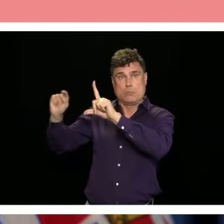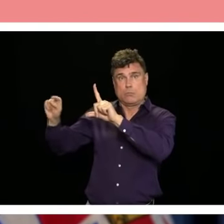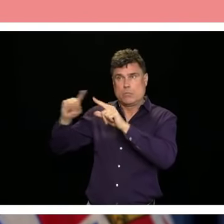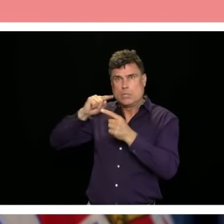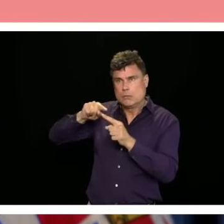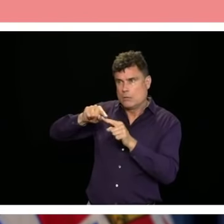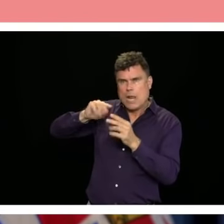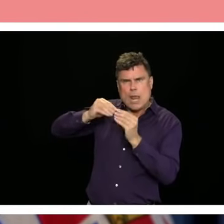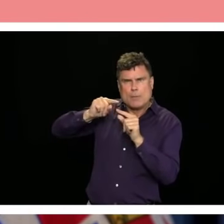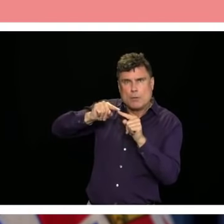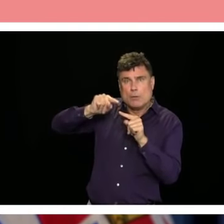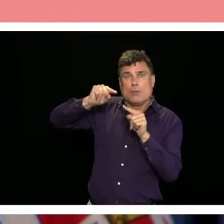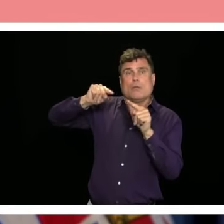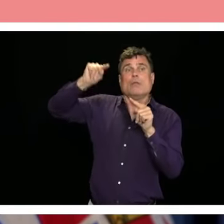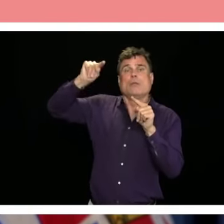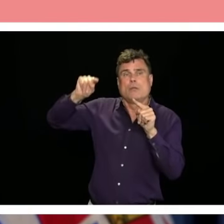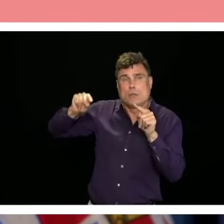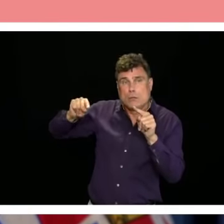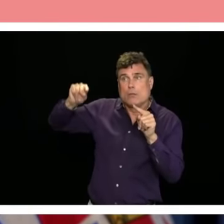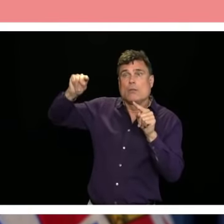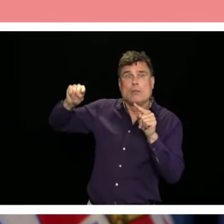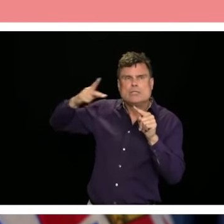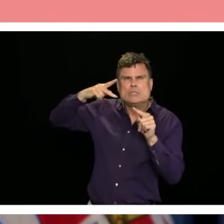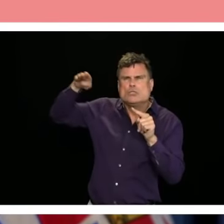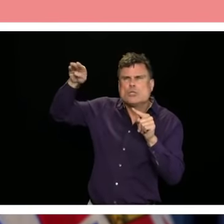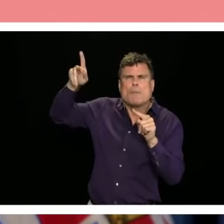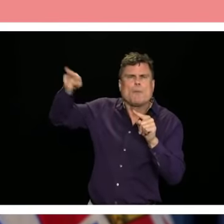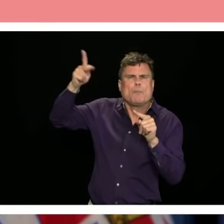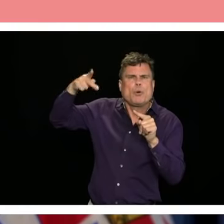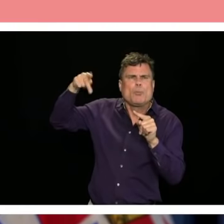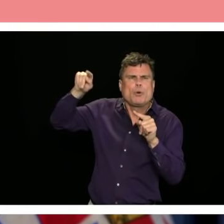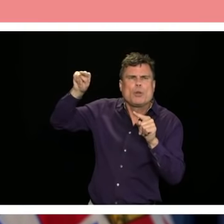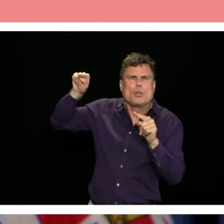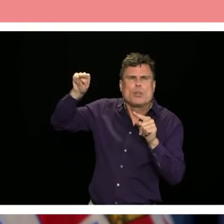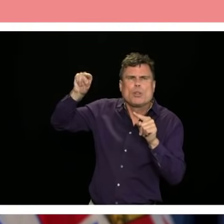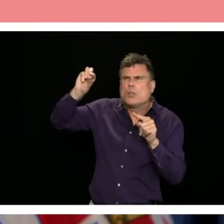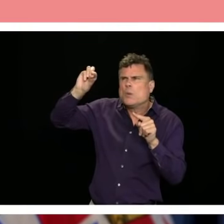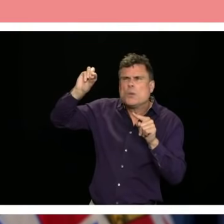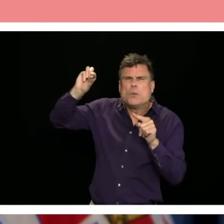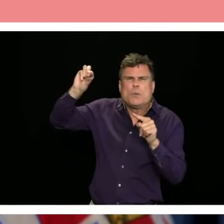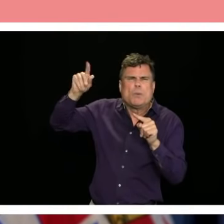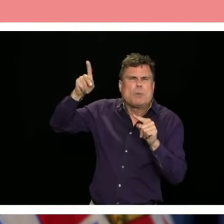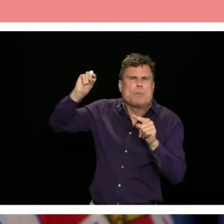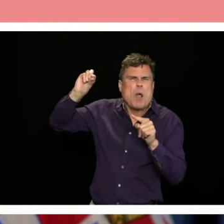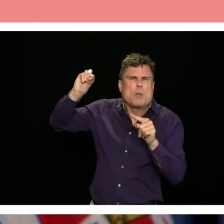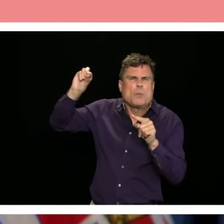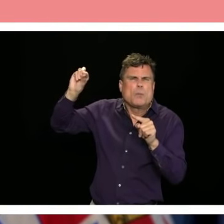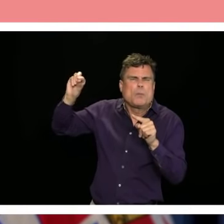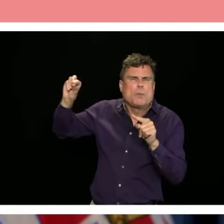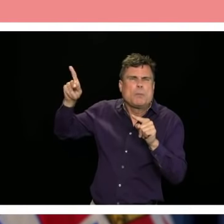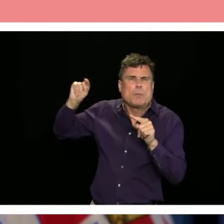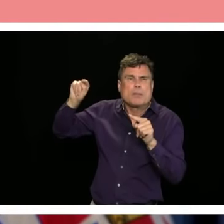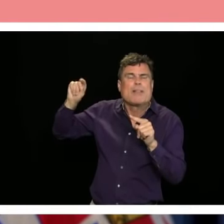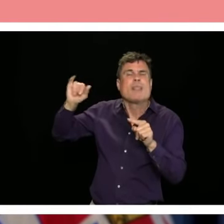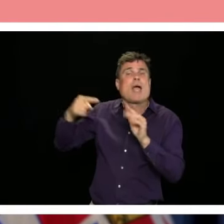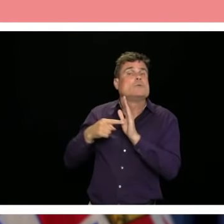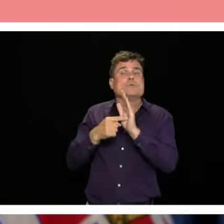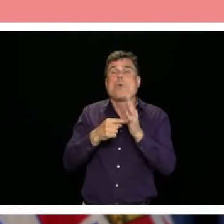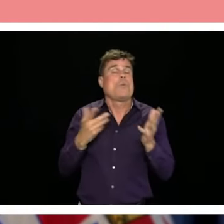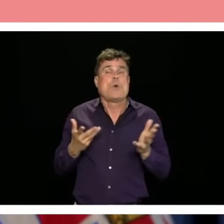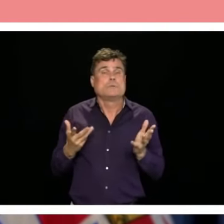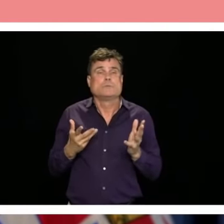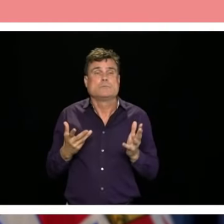curve. We started recording those cases on May 19th. So the 3 on Vancouver Island,